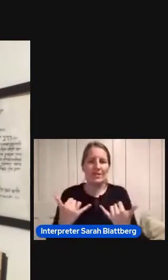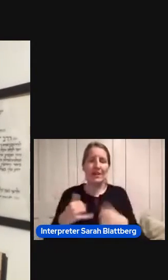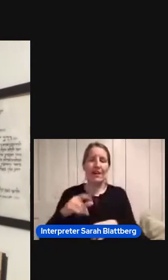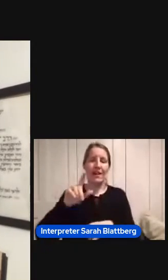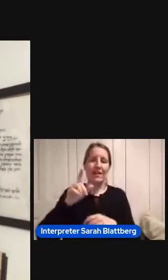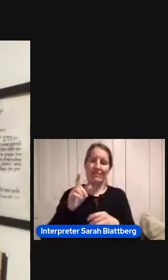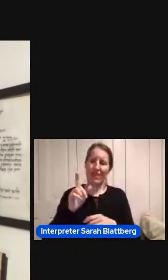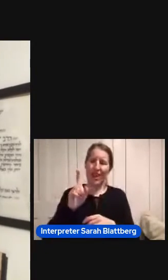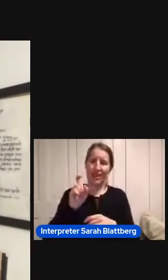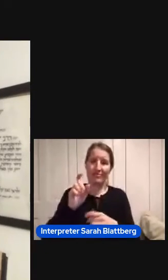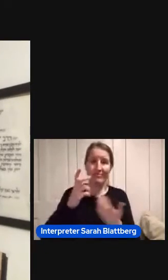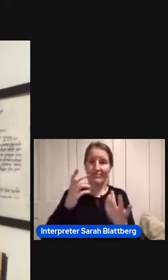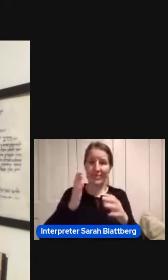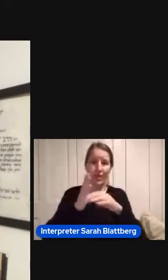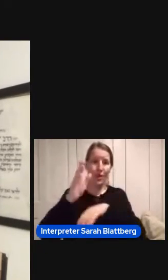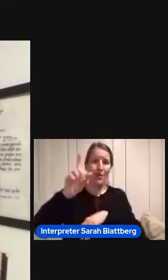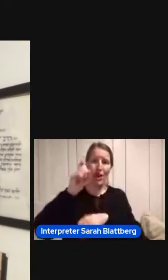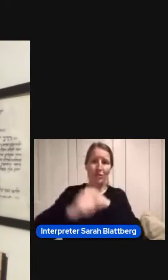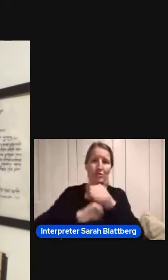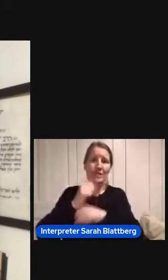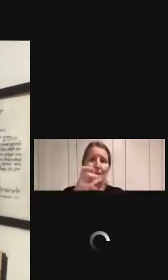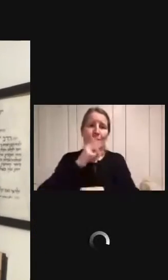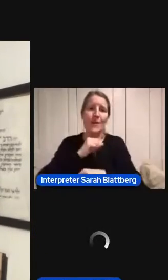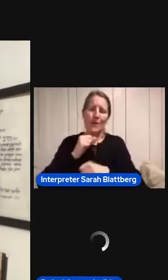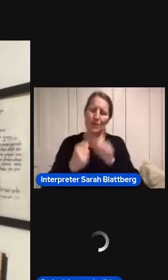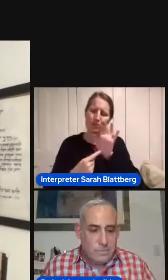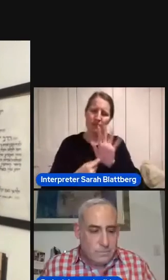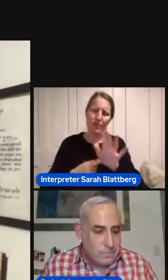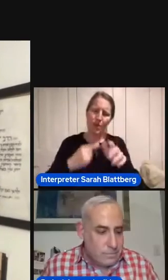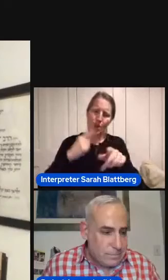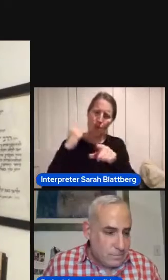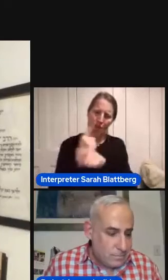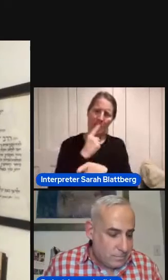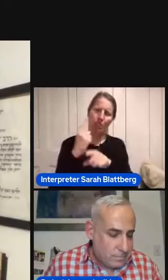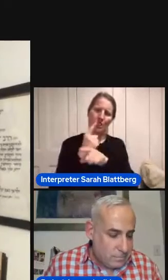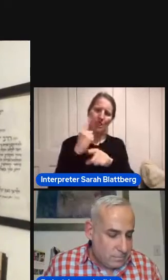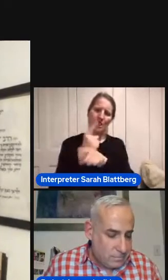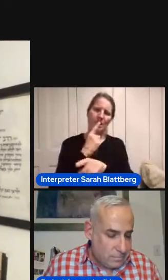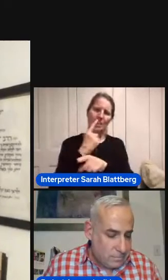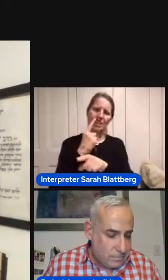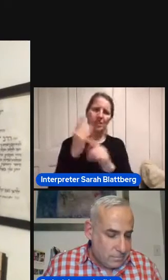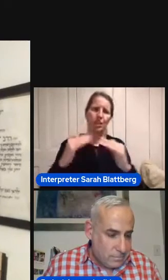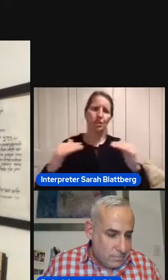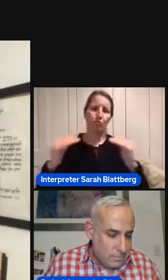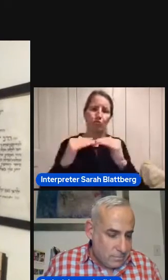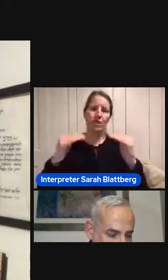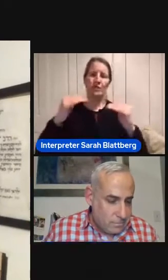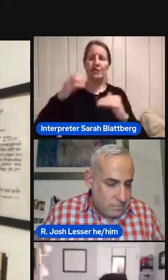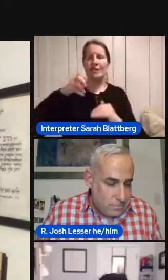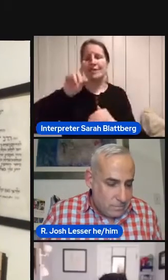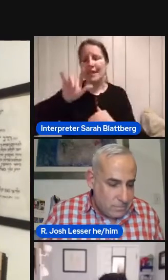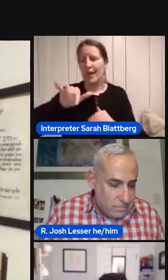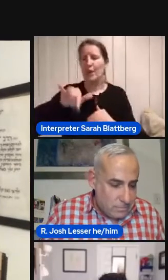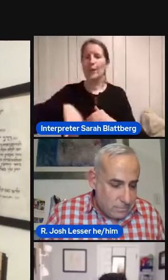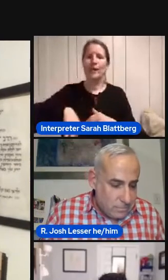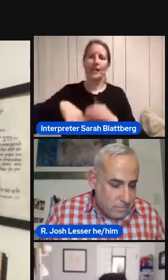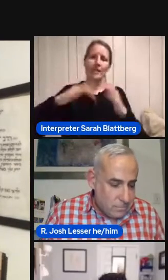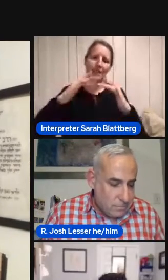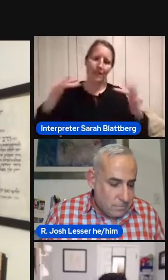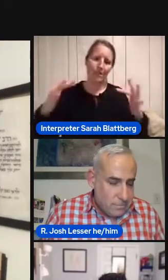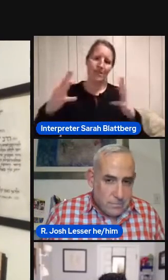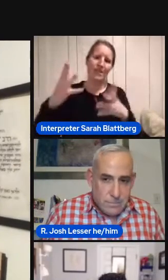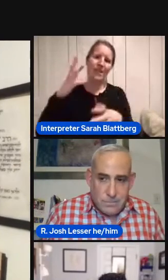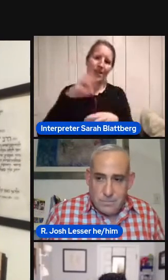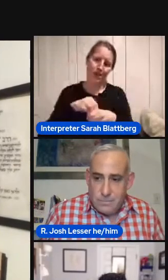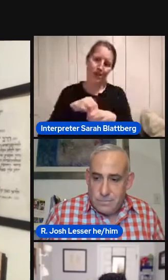3,500-year-old tradition as Jewish people to stand for righteousness, justice, equity, diversity, and inclusion.